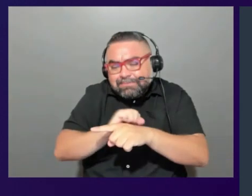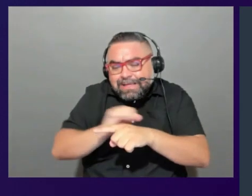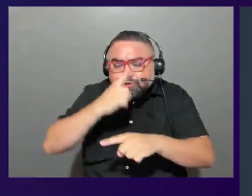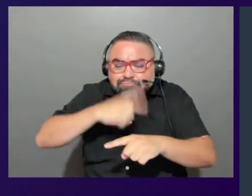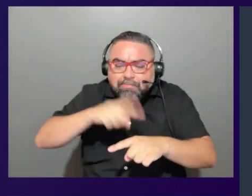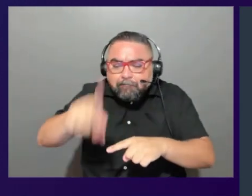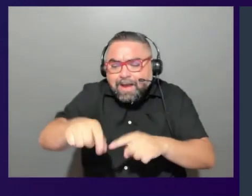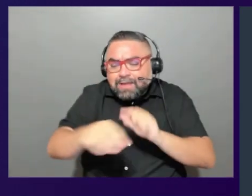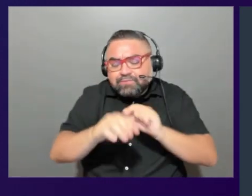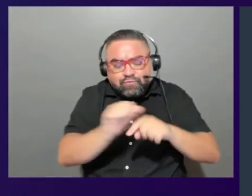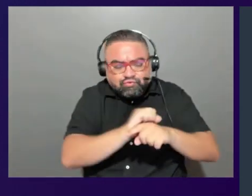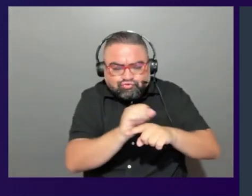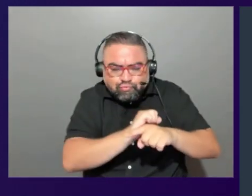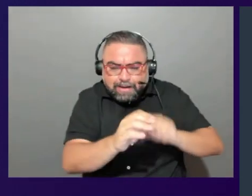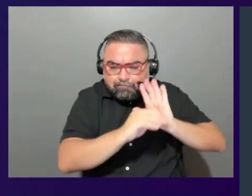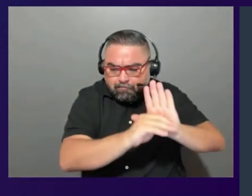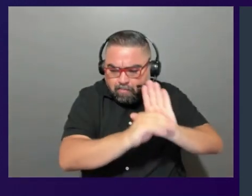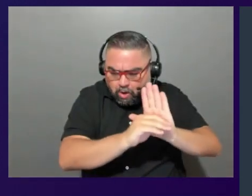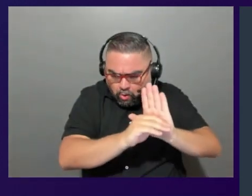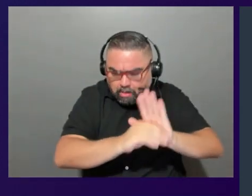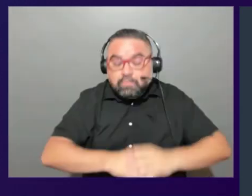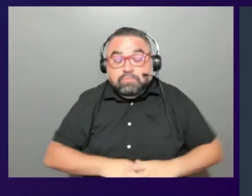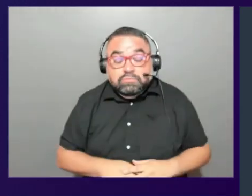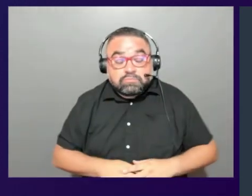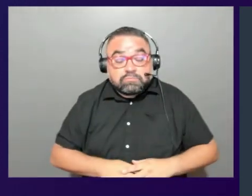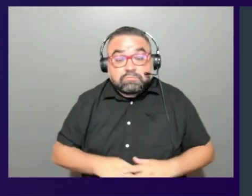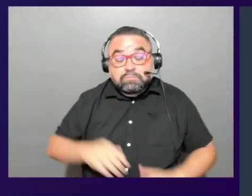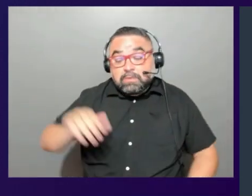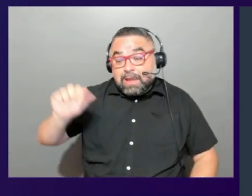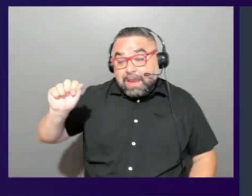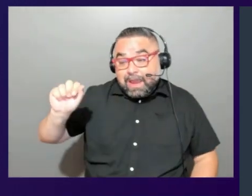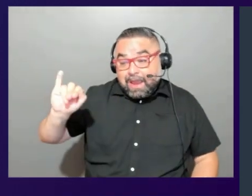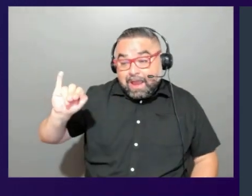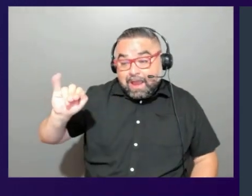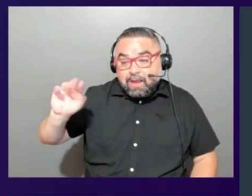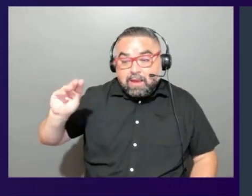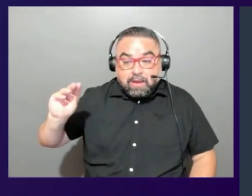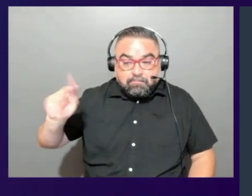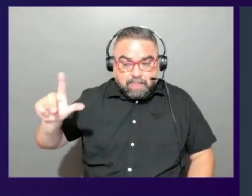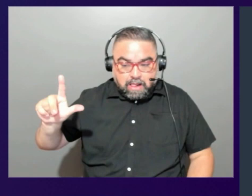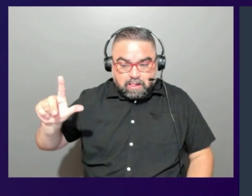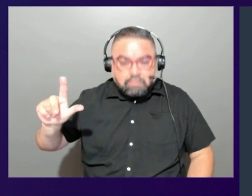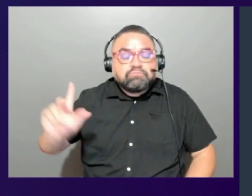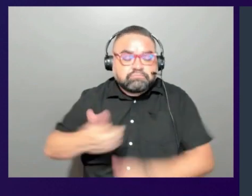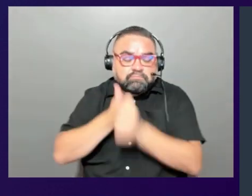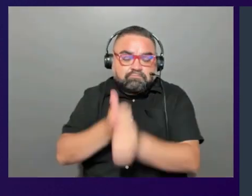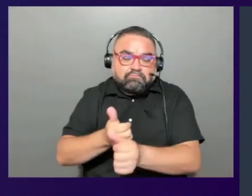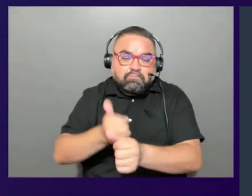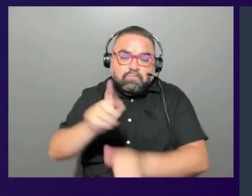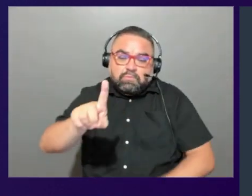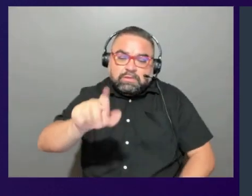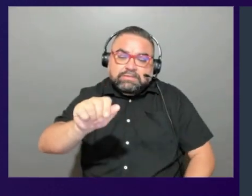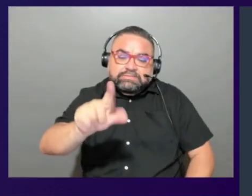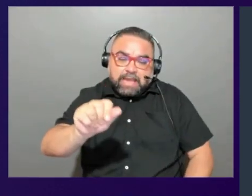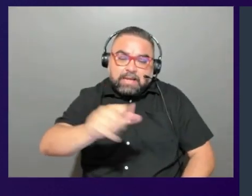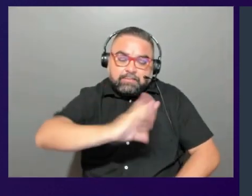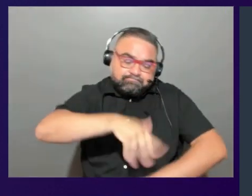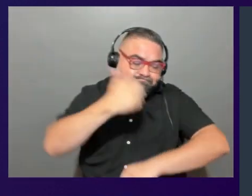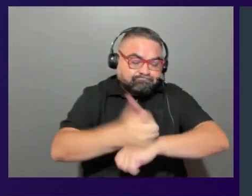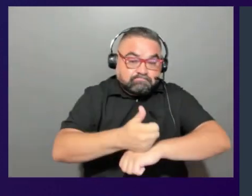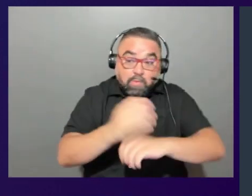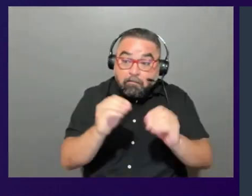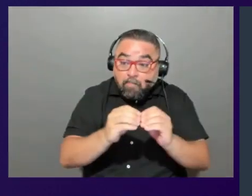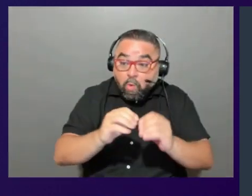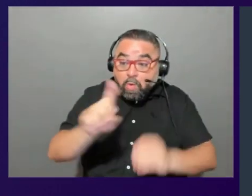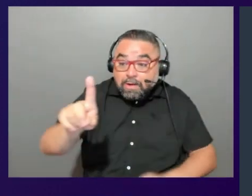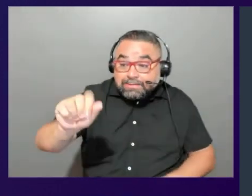key takeaway to all these categories is that AI/ML is built on data, and the more data you're able to select and use to train your models, the